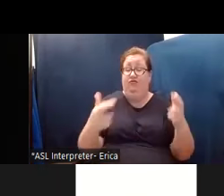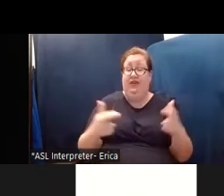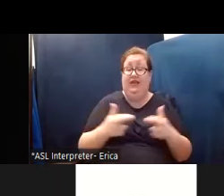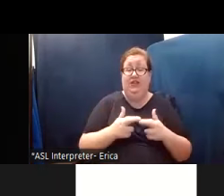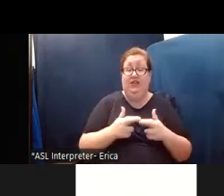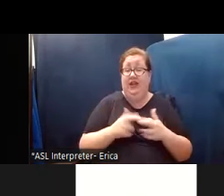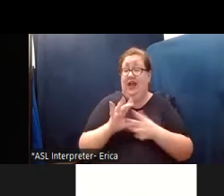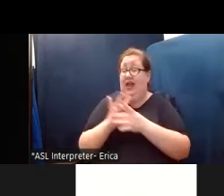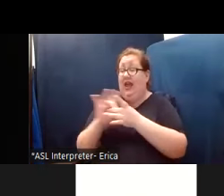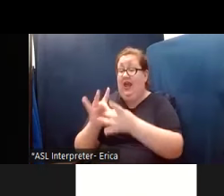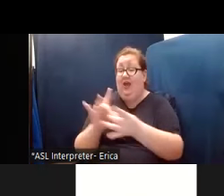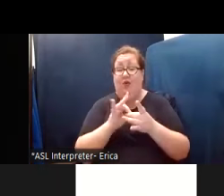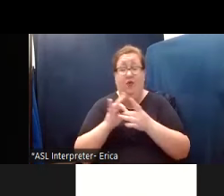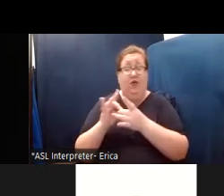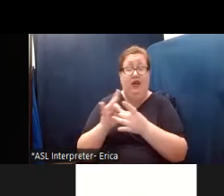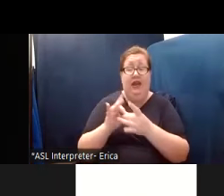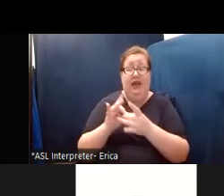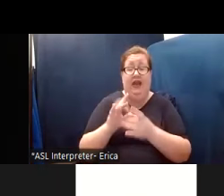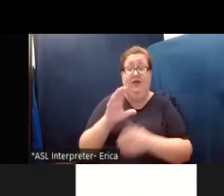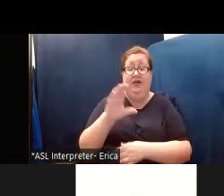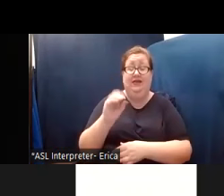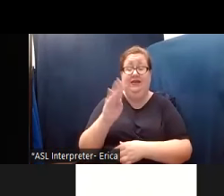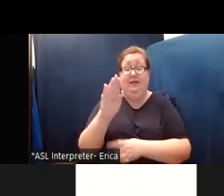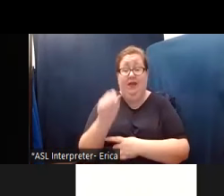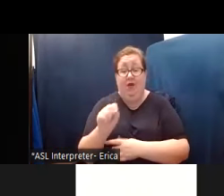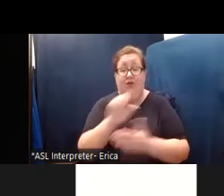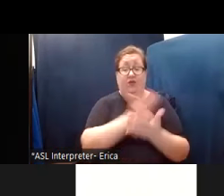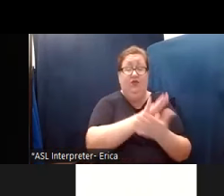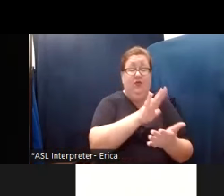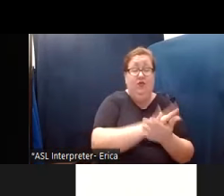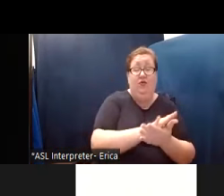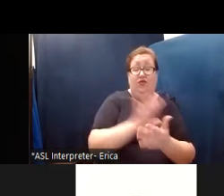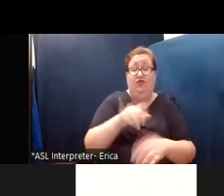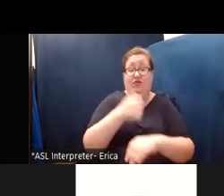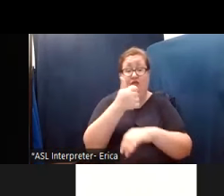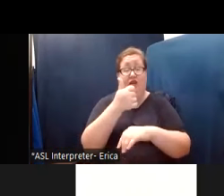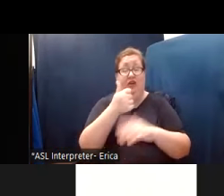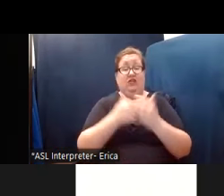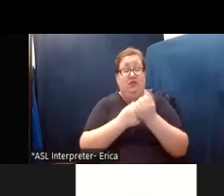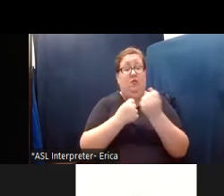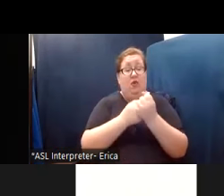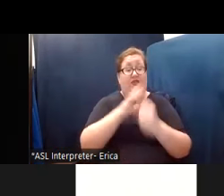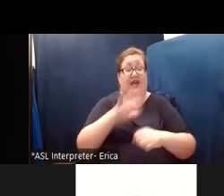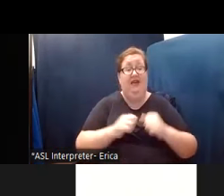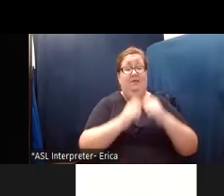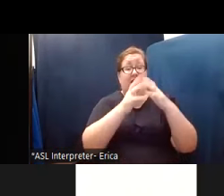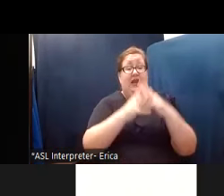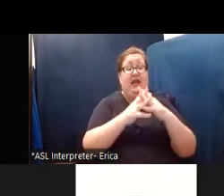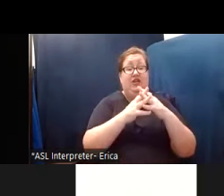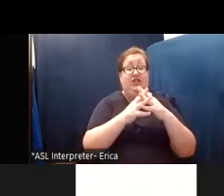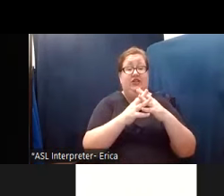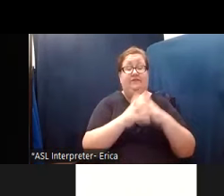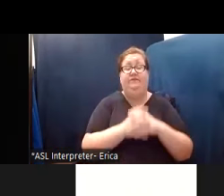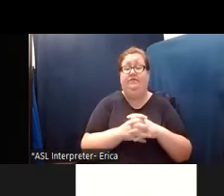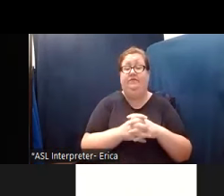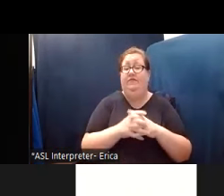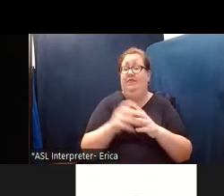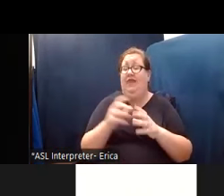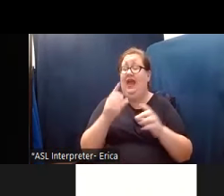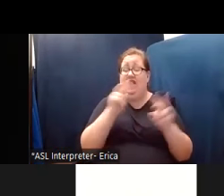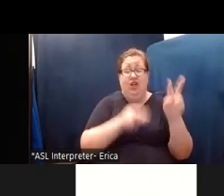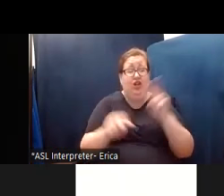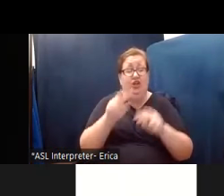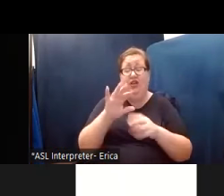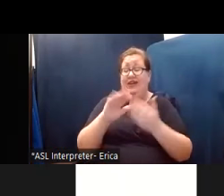and CBOs, and also schools to support the implementation. And then looking to all of the cities and CBOs and academia